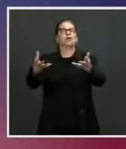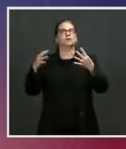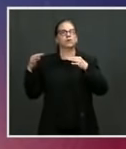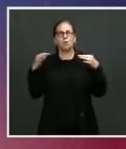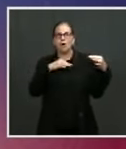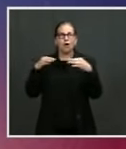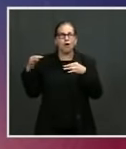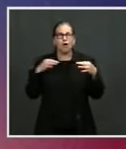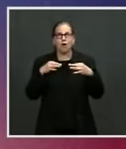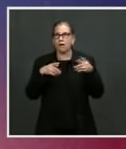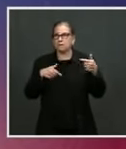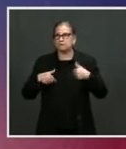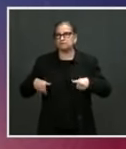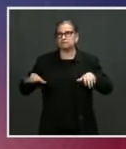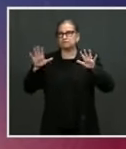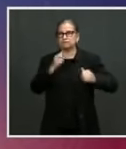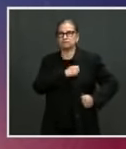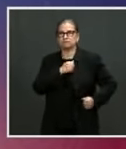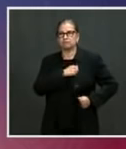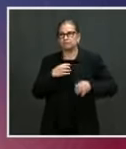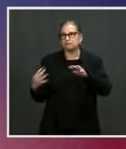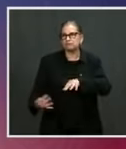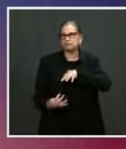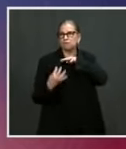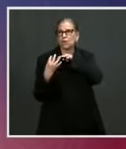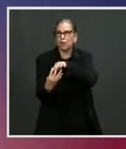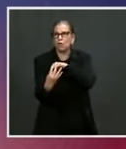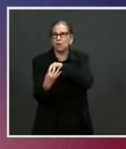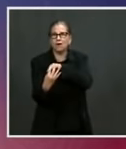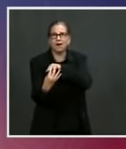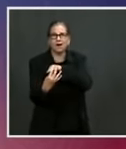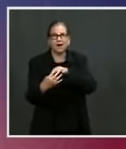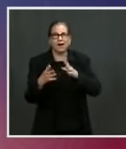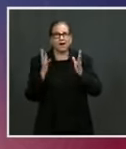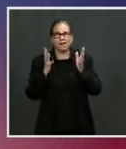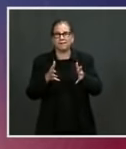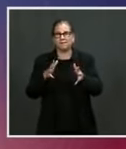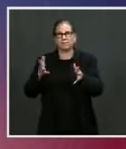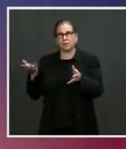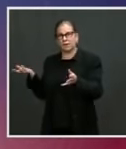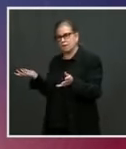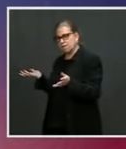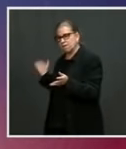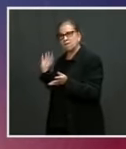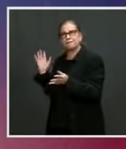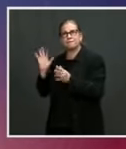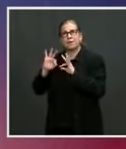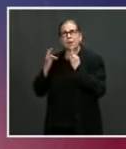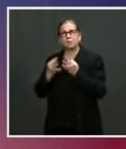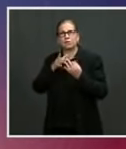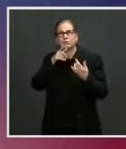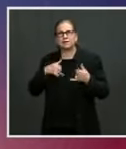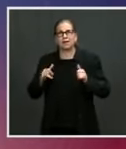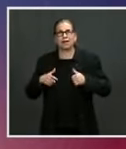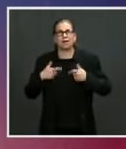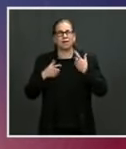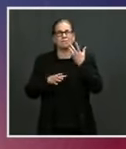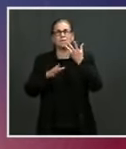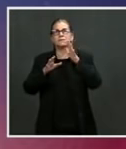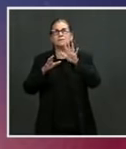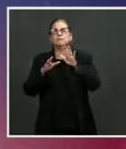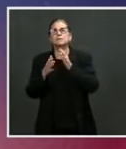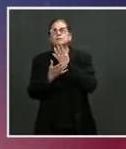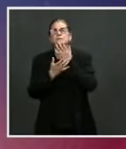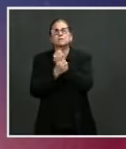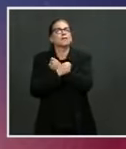Each of them leaving behind a family who live with their pain and their absence every single day.